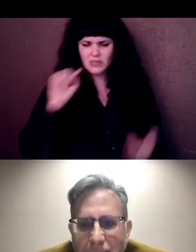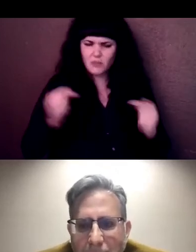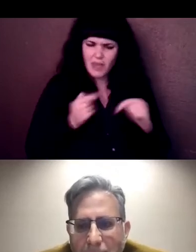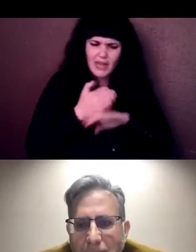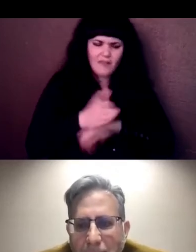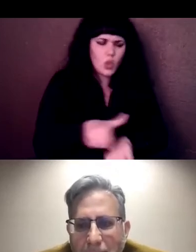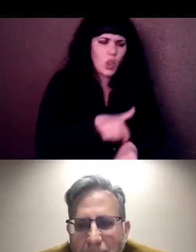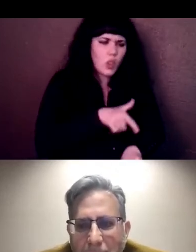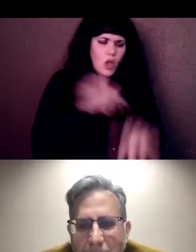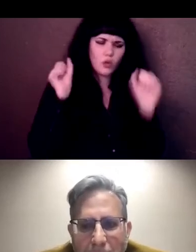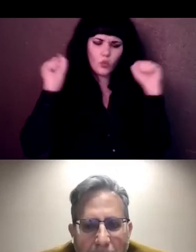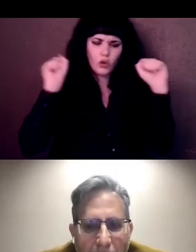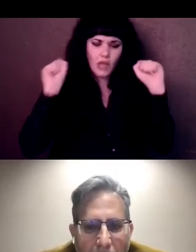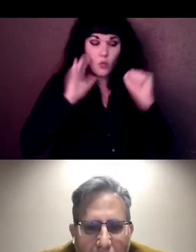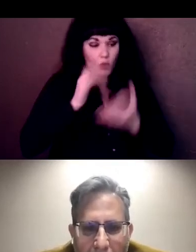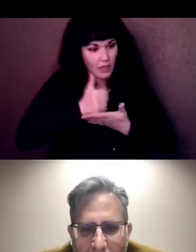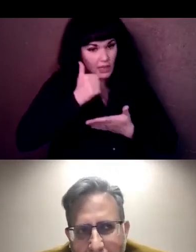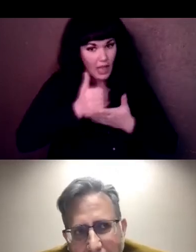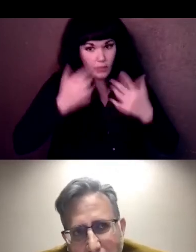assist with body recovery?